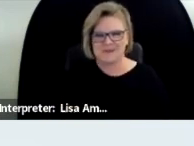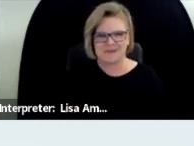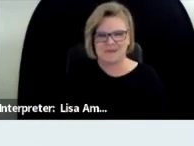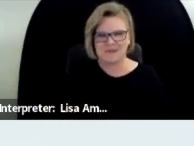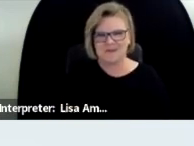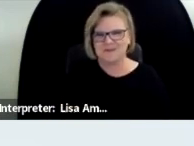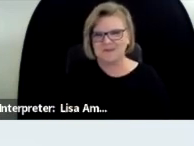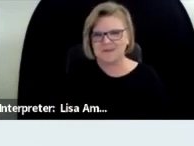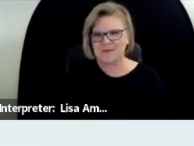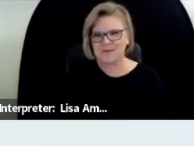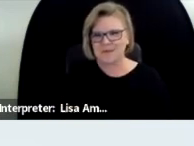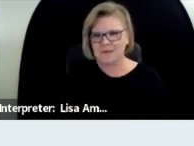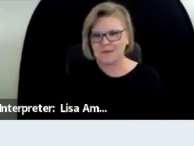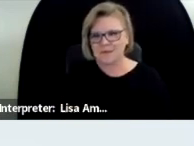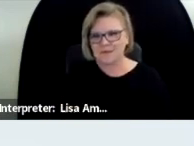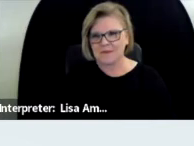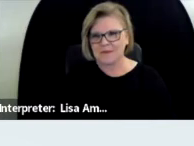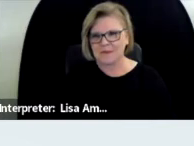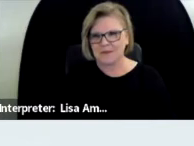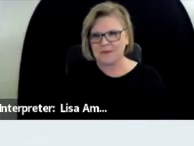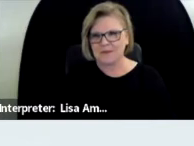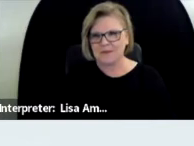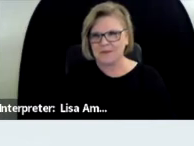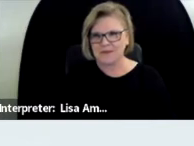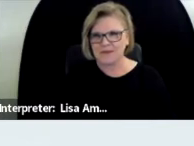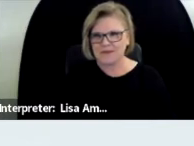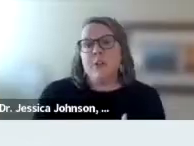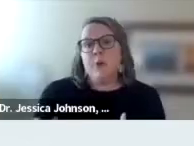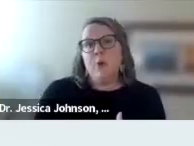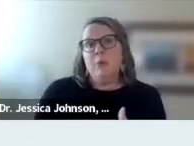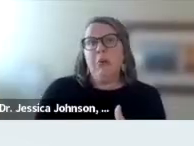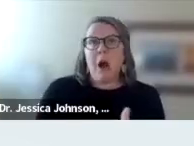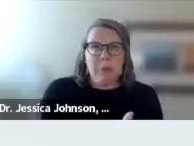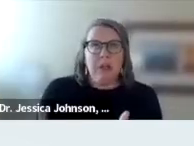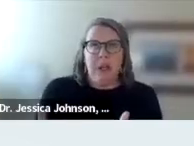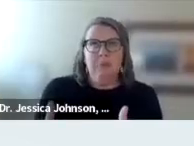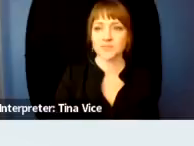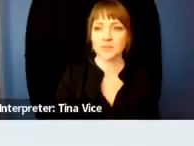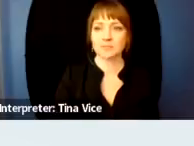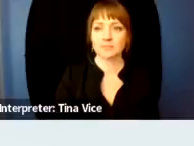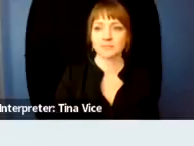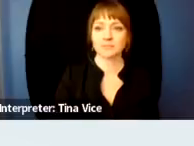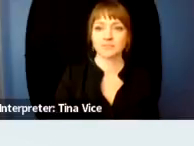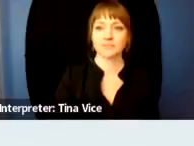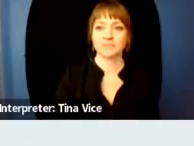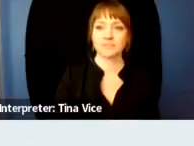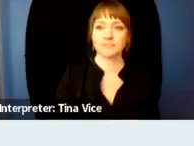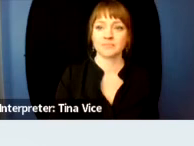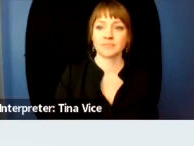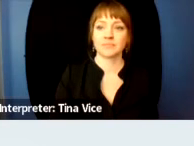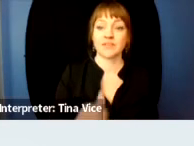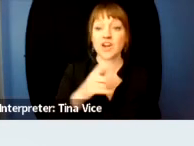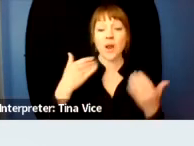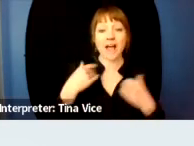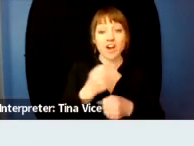ignore my children to get them. I don't steal money to get them on a daily basis. But I do probably note that if I don't have one for a day or